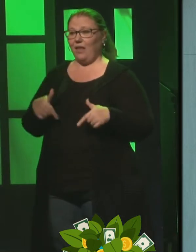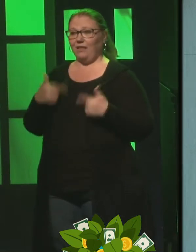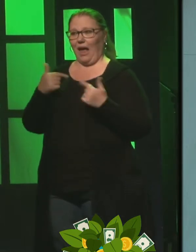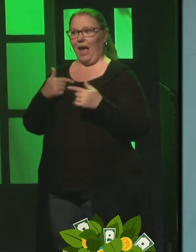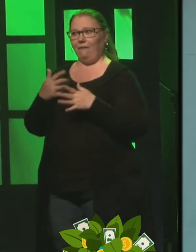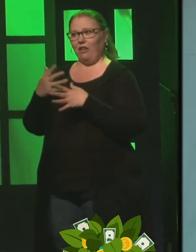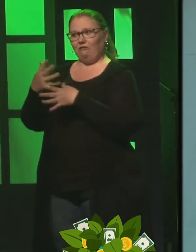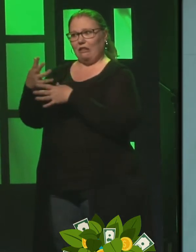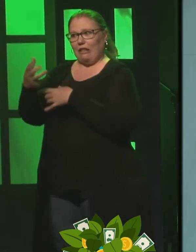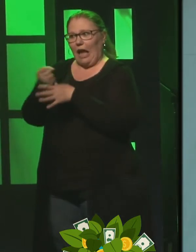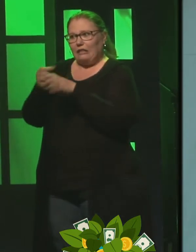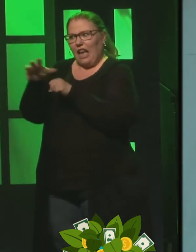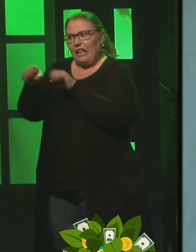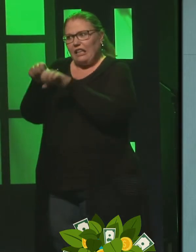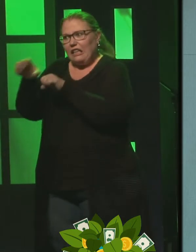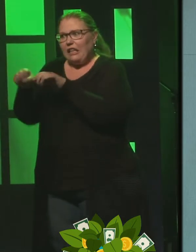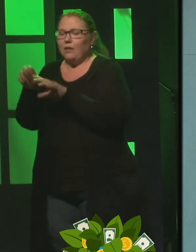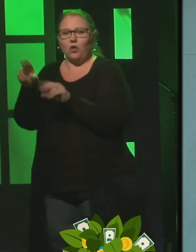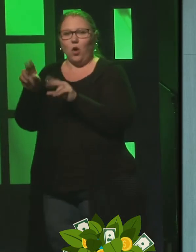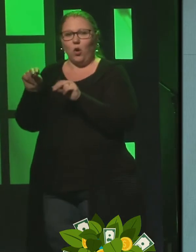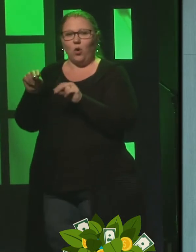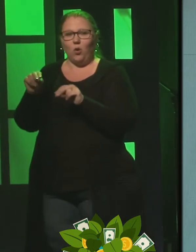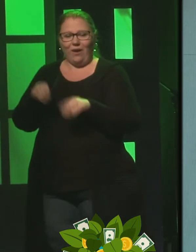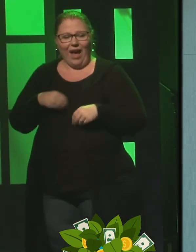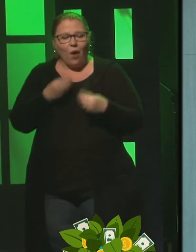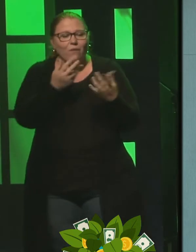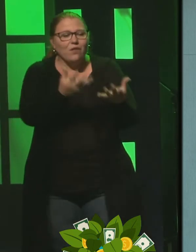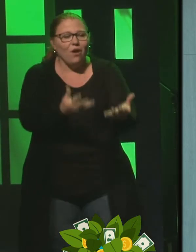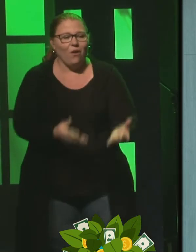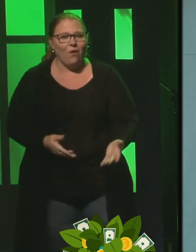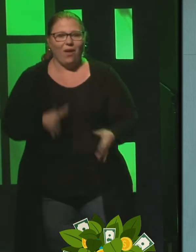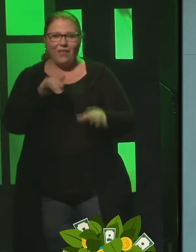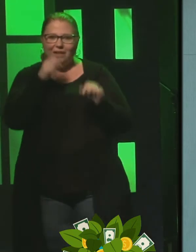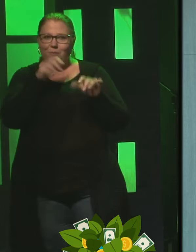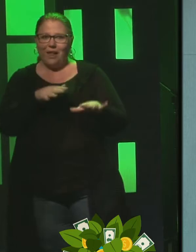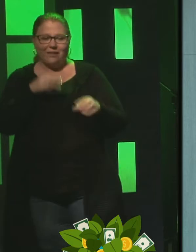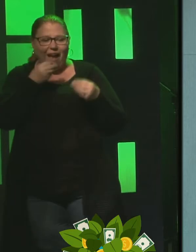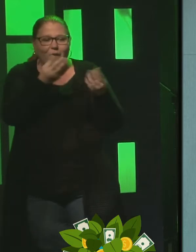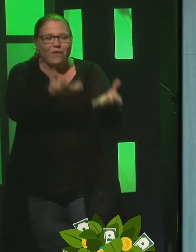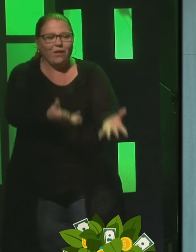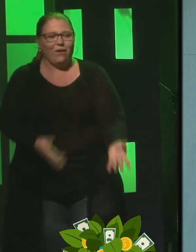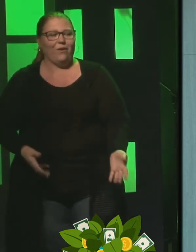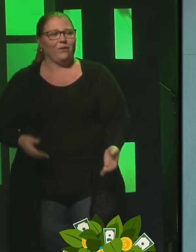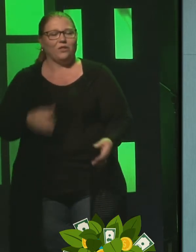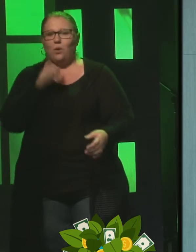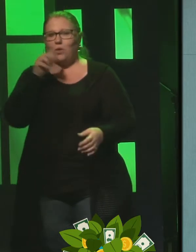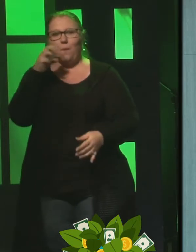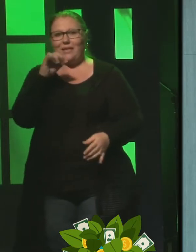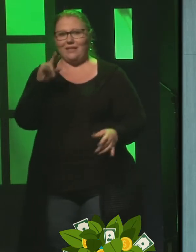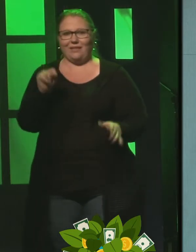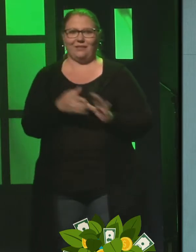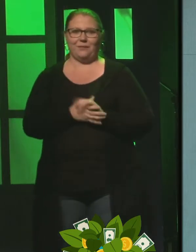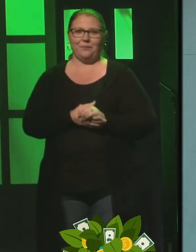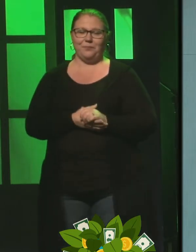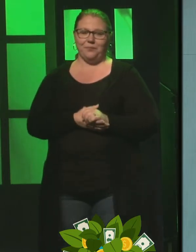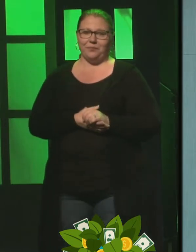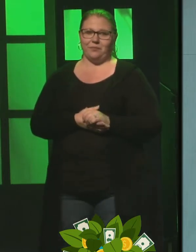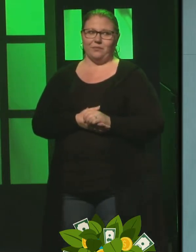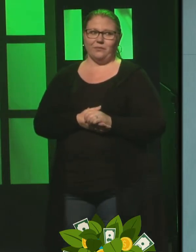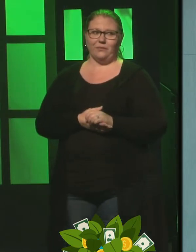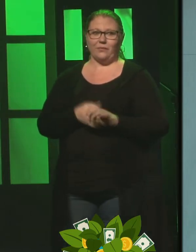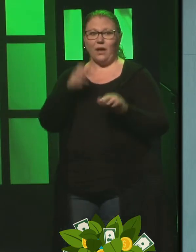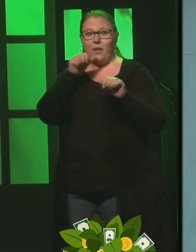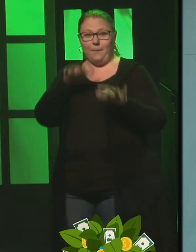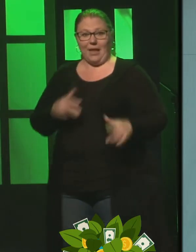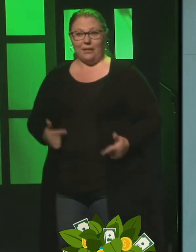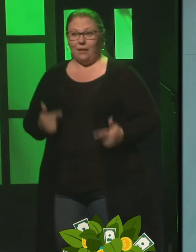intake. The blessed life is the life of outflow. So don't miss this. Right? The